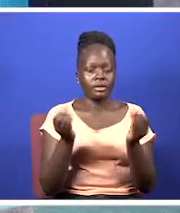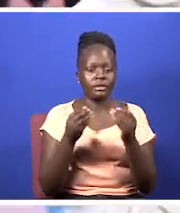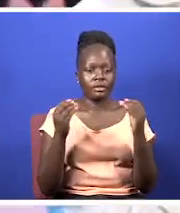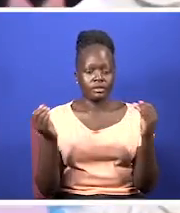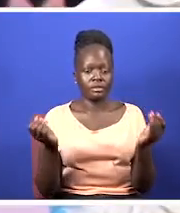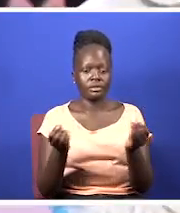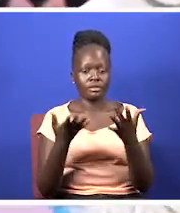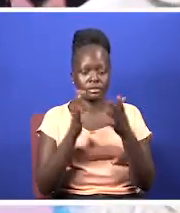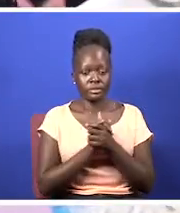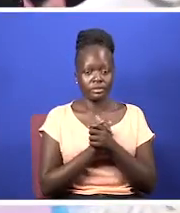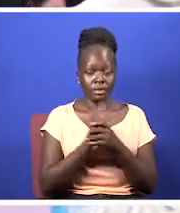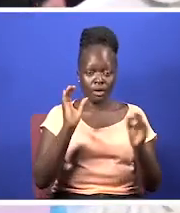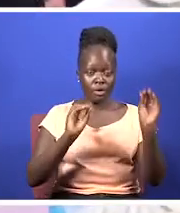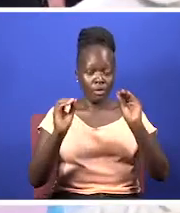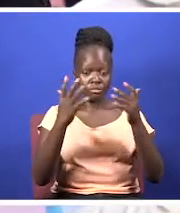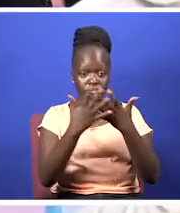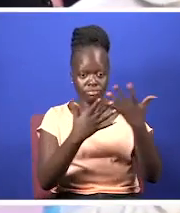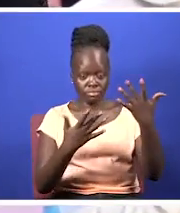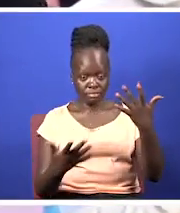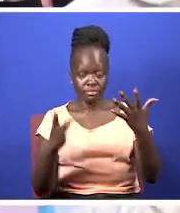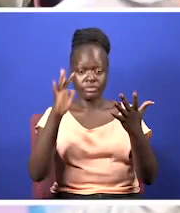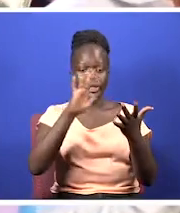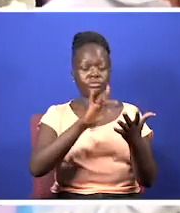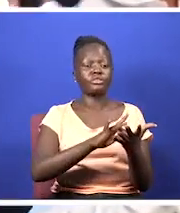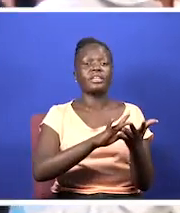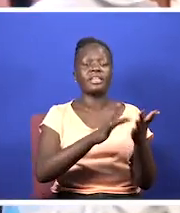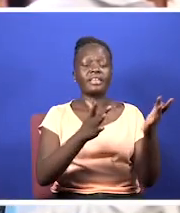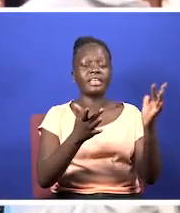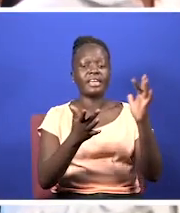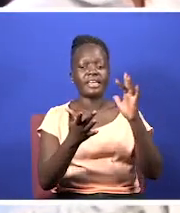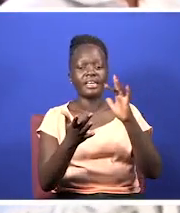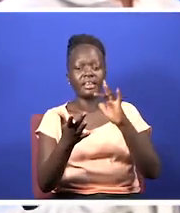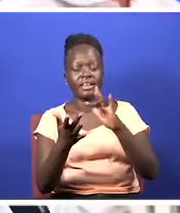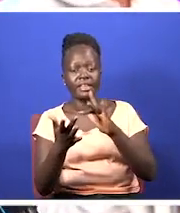And all the blood of